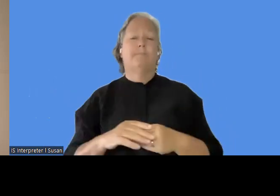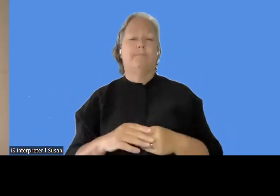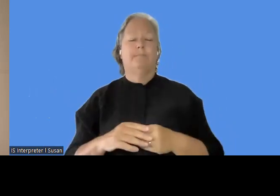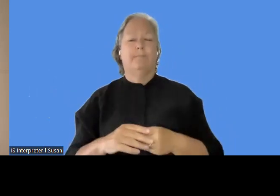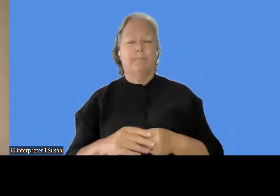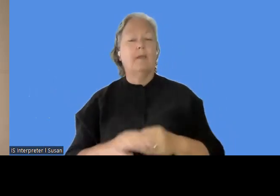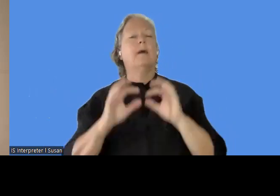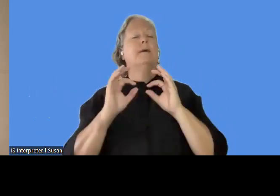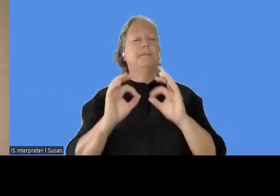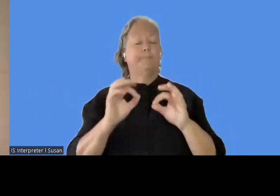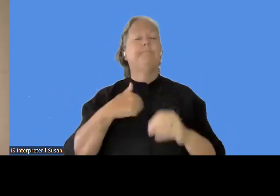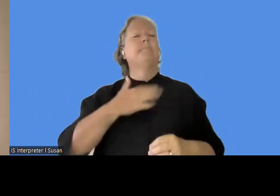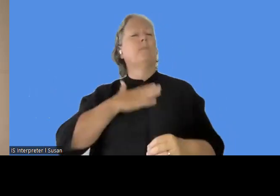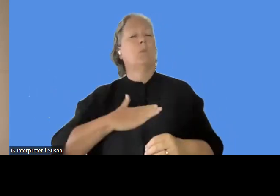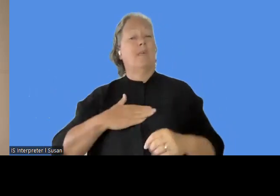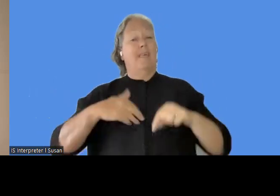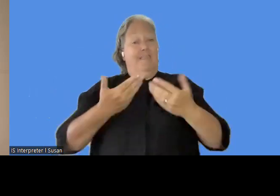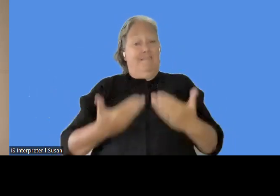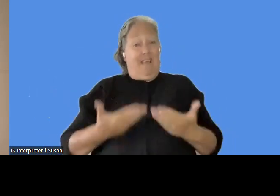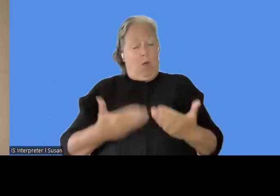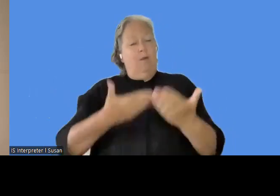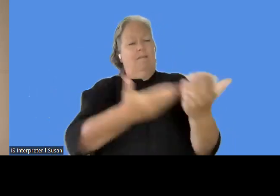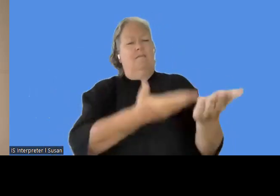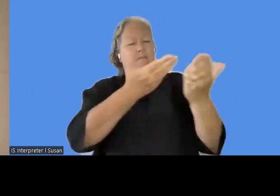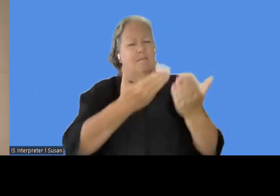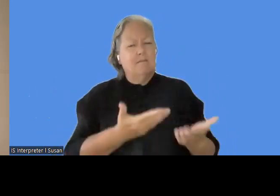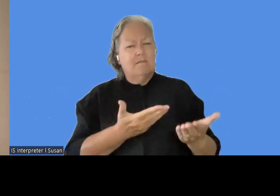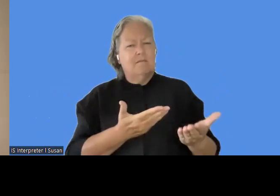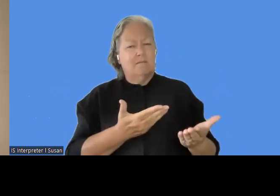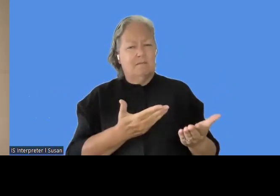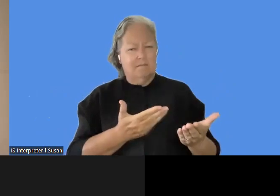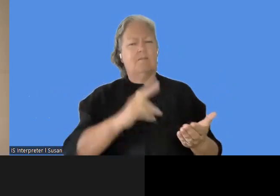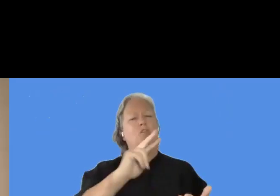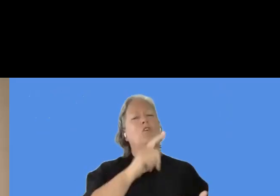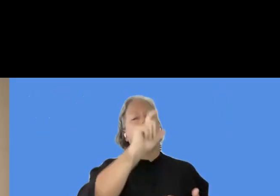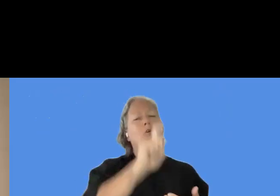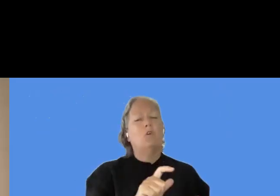can I invite now our third speaker, Neta